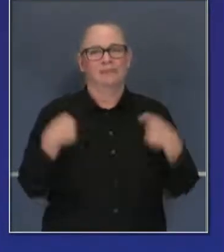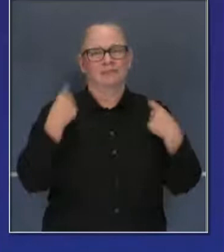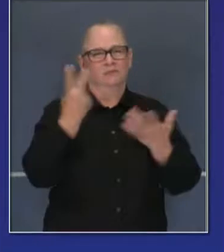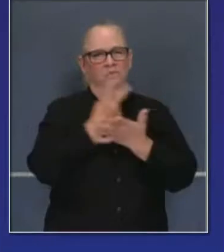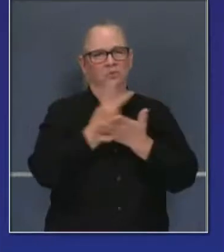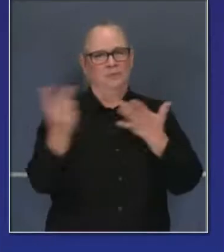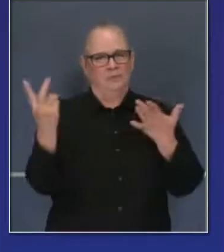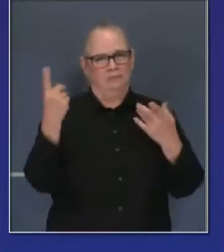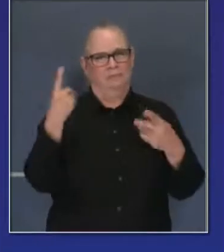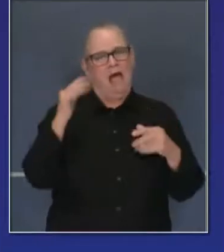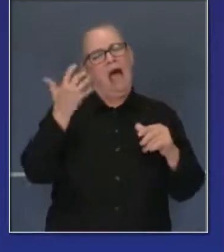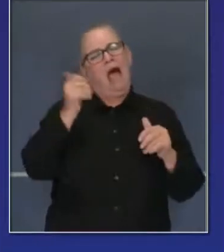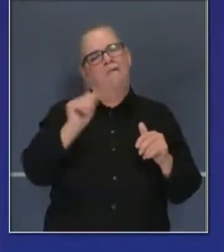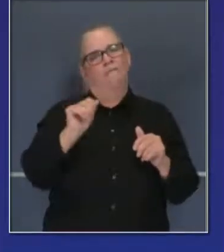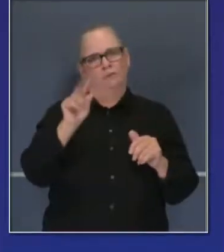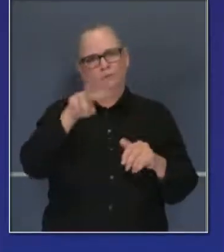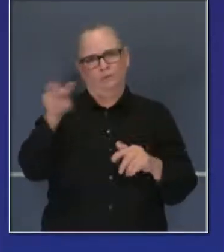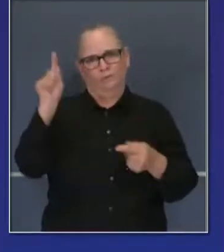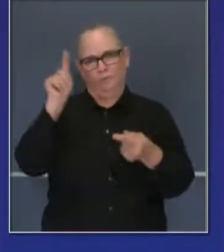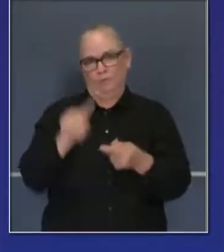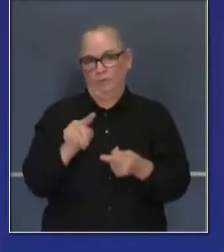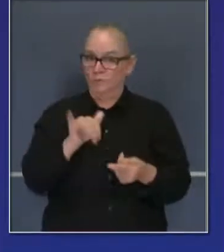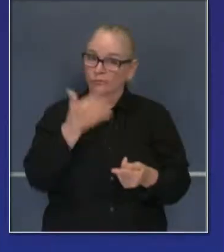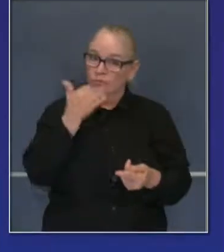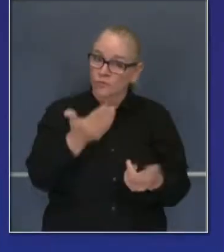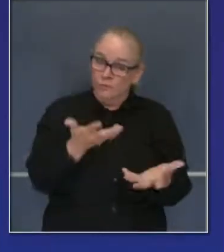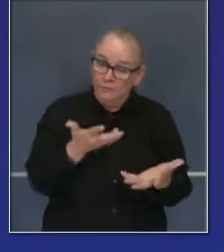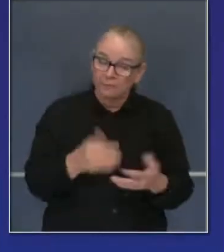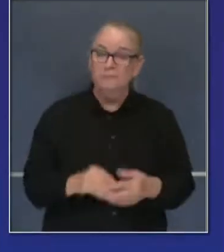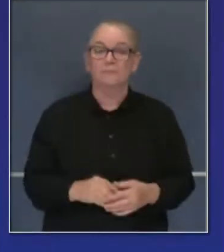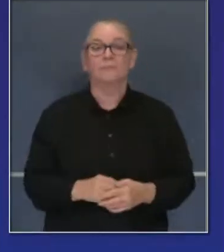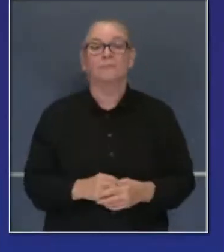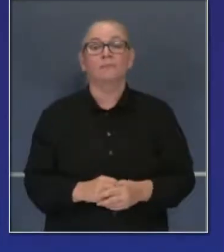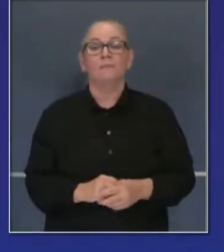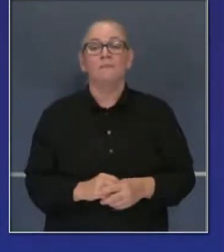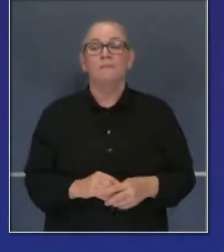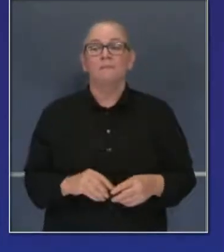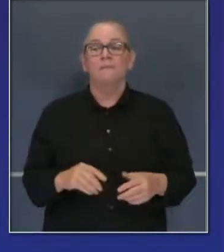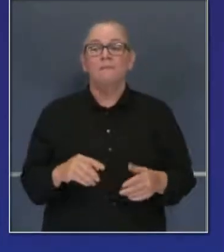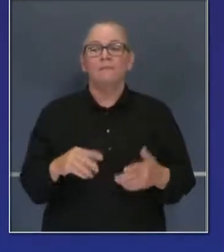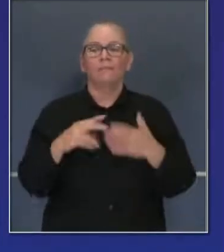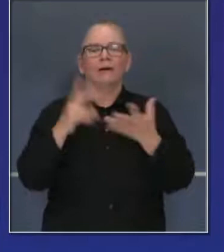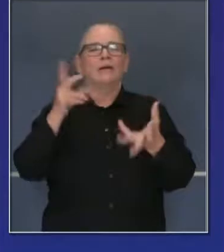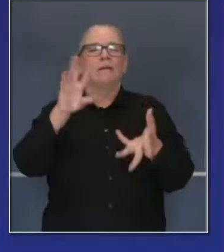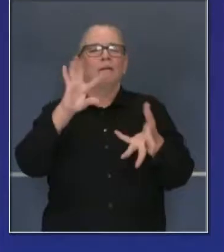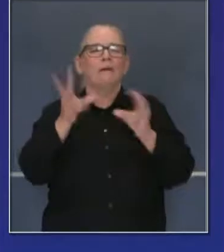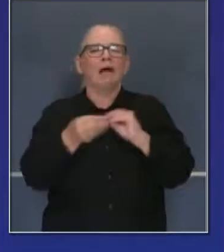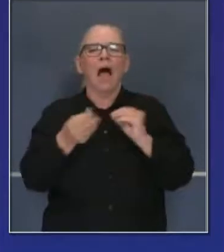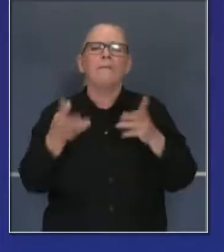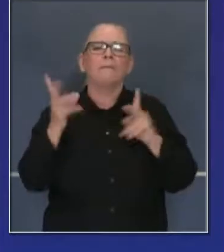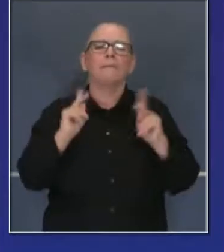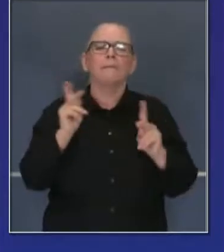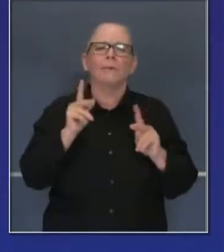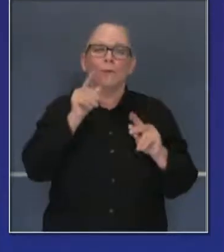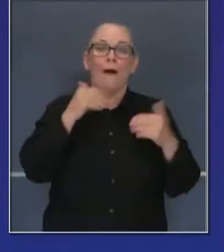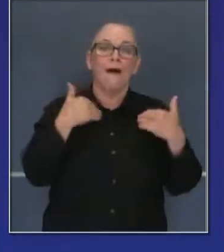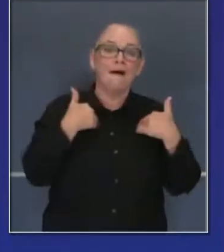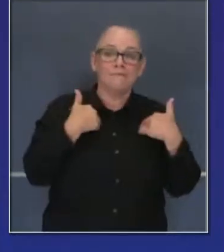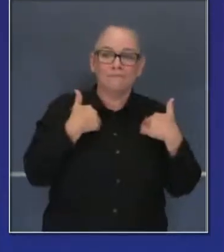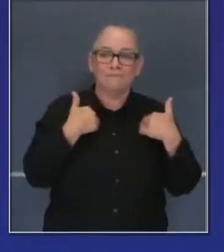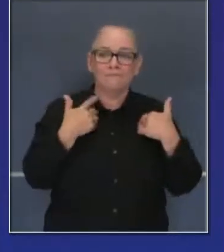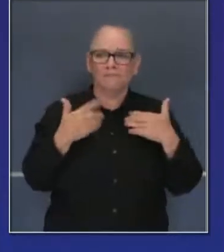days. And our ICU critical care capacity, total number of COVID-positive patients represents